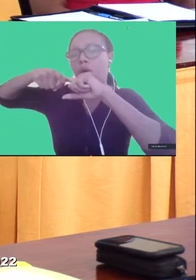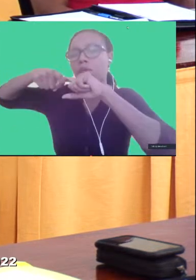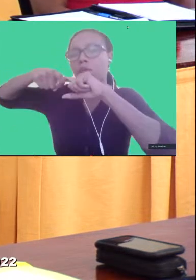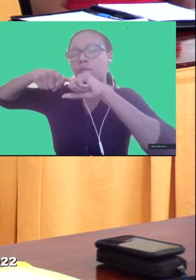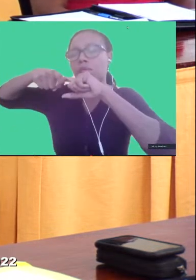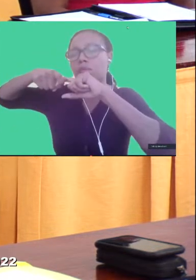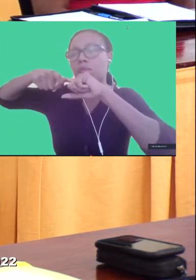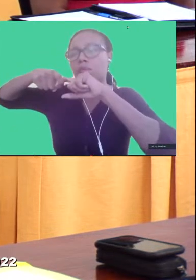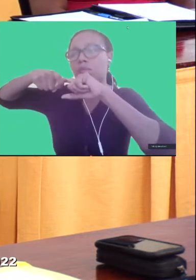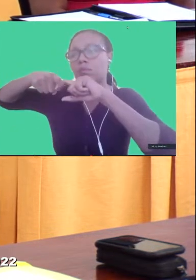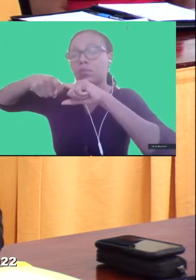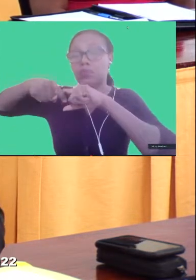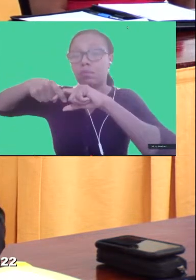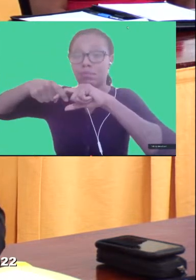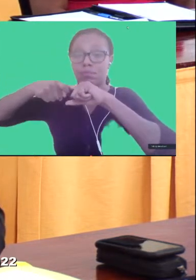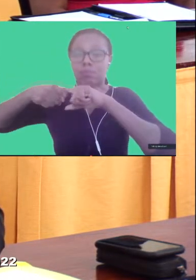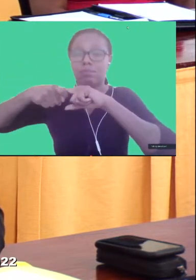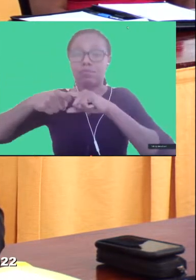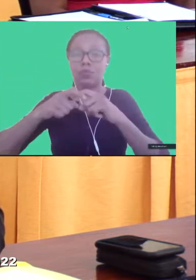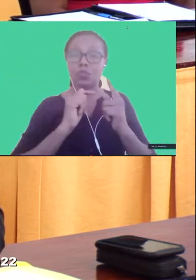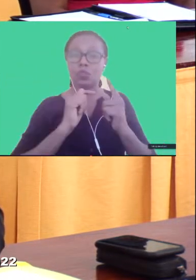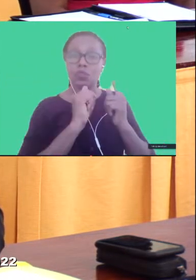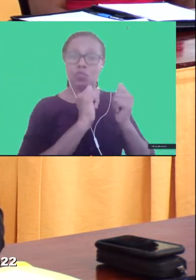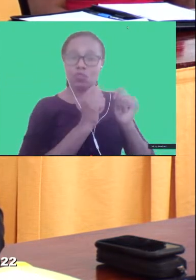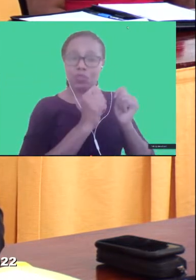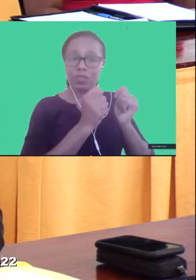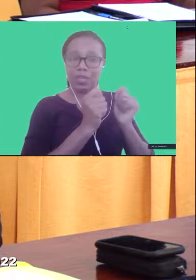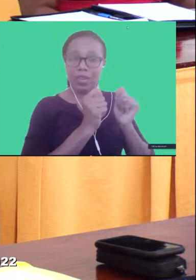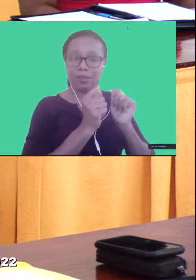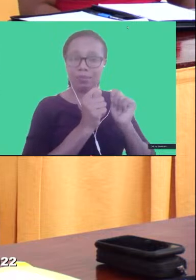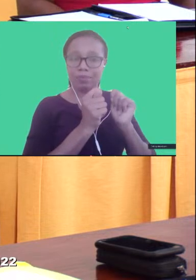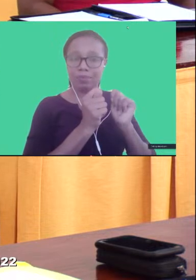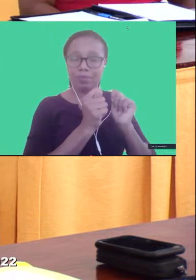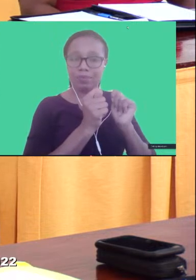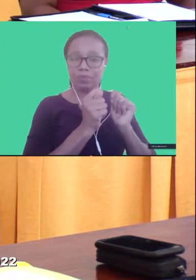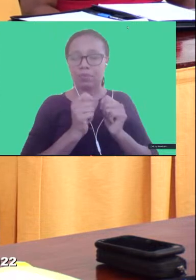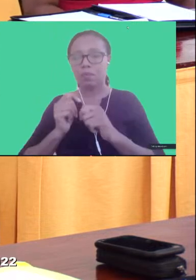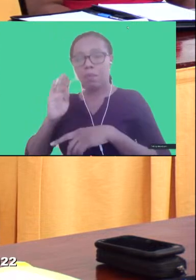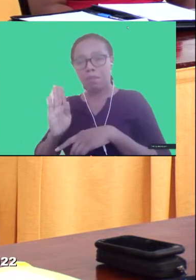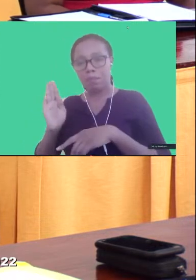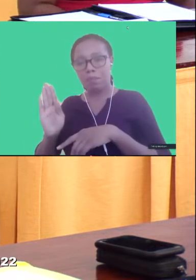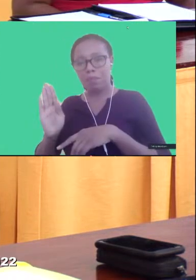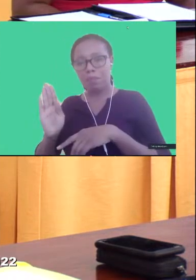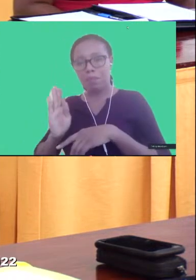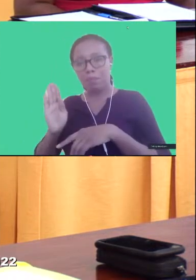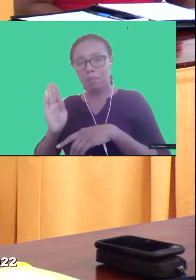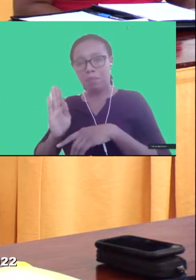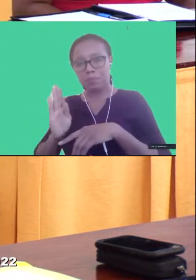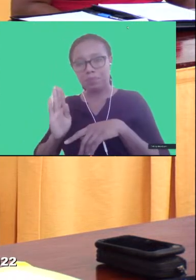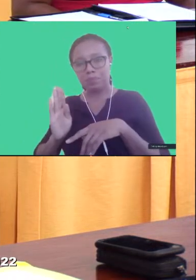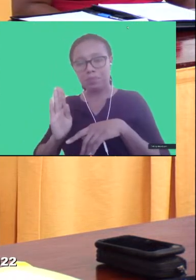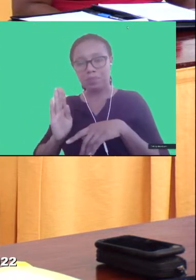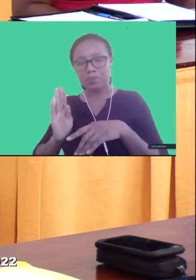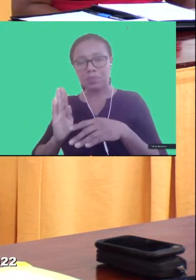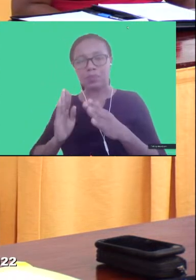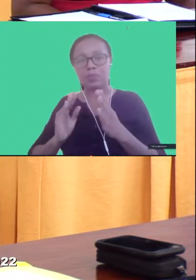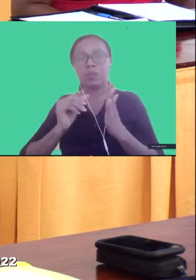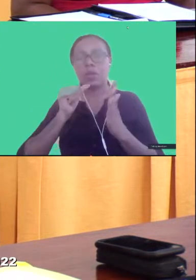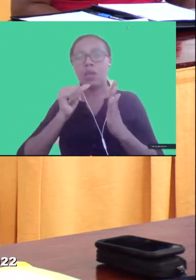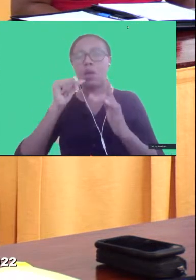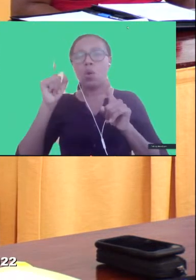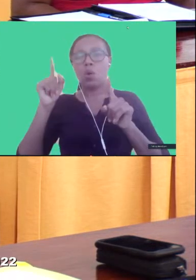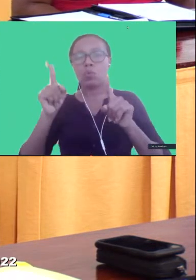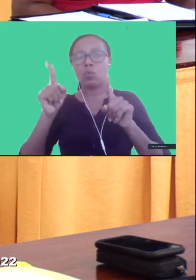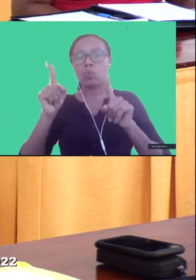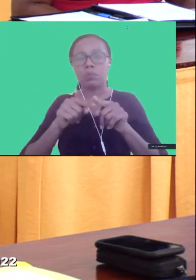in March or so of last year. That unitization agreement allows us to be able to